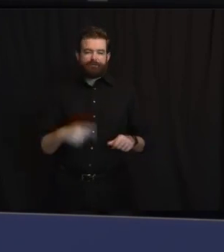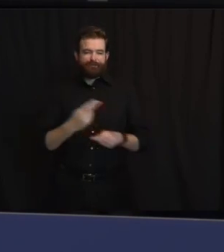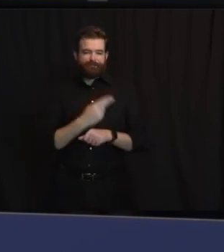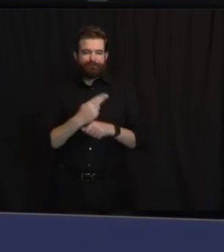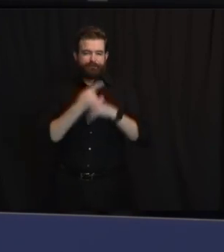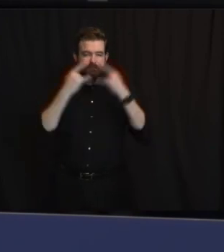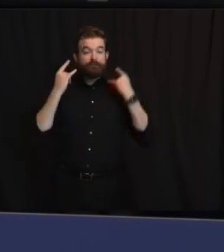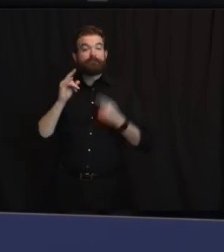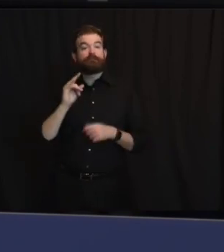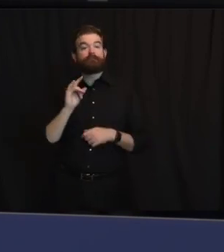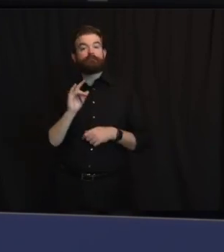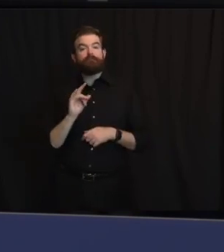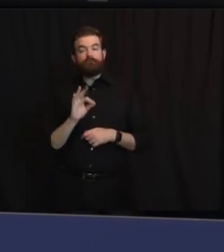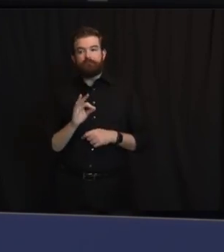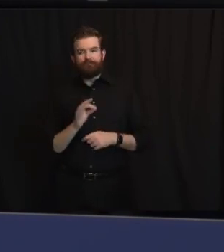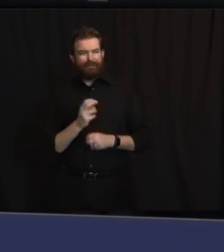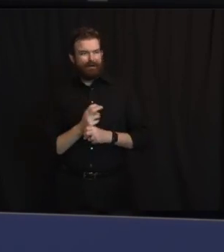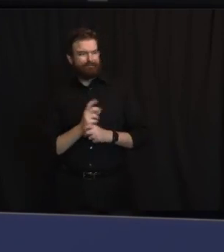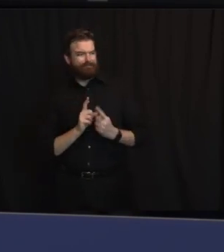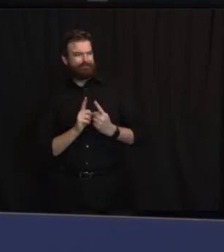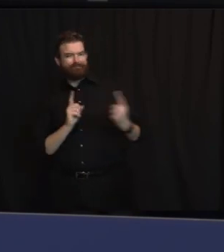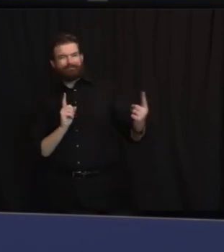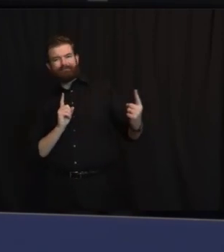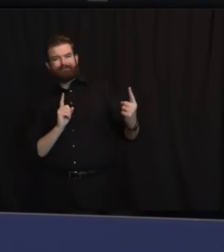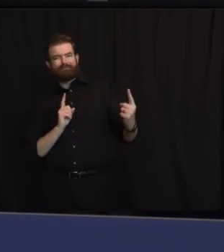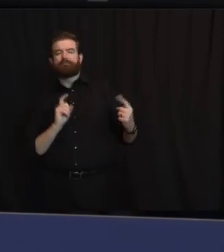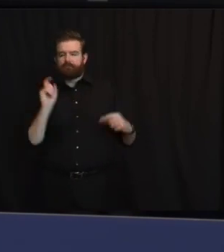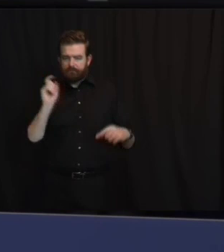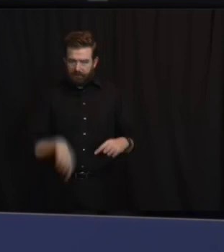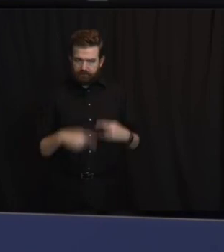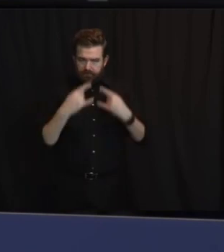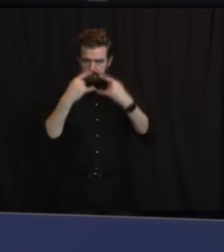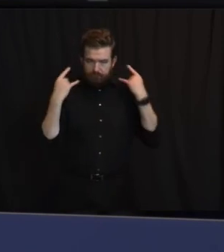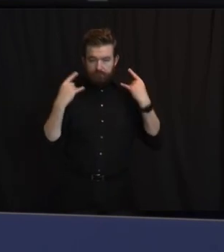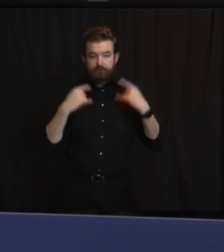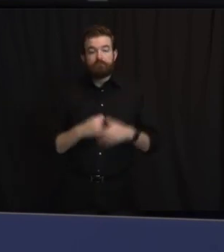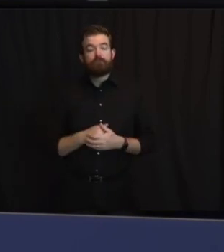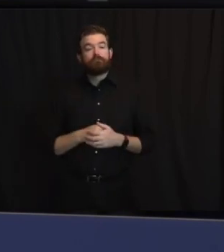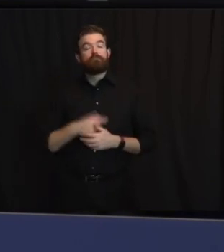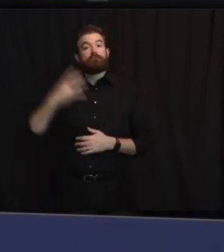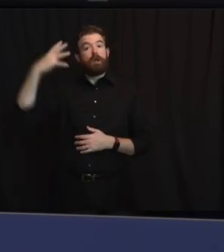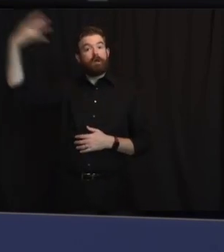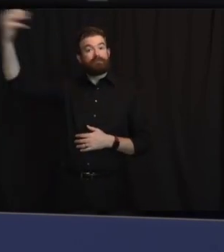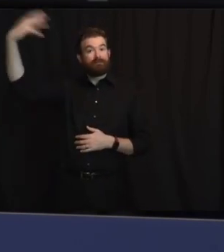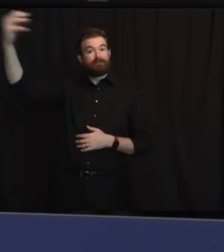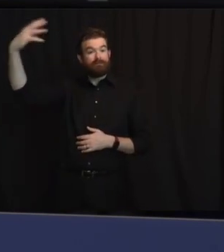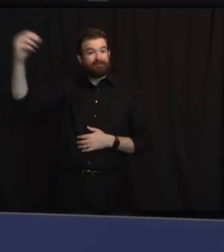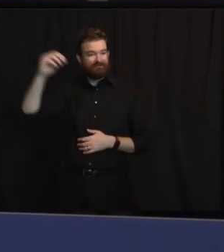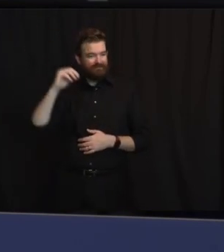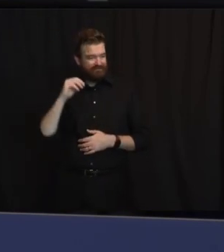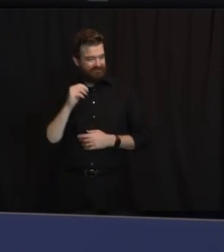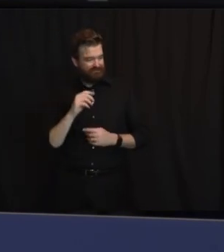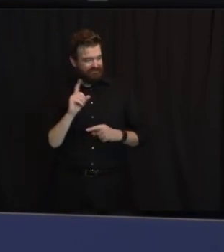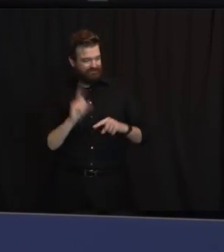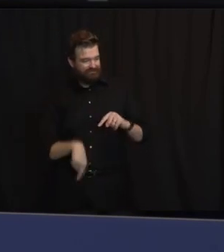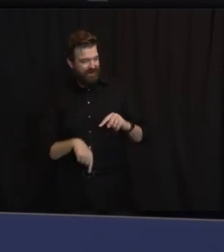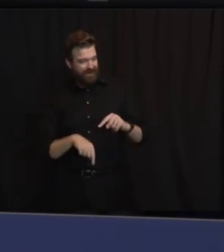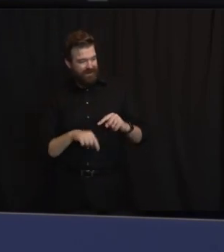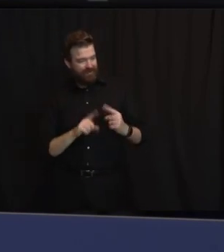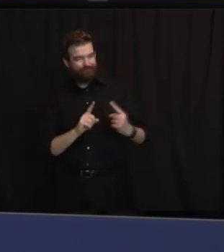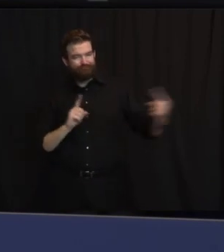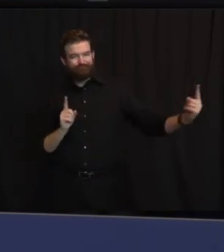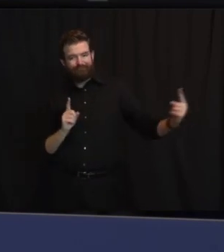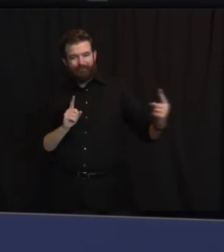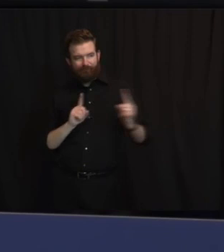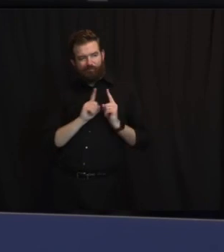difficult. When 6 feet distancing between groups is not possible outdoors, campers should also wear a mask. Campers are not